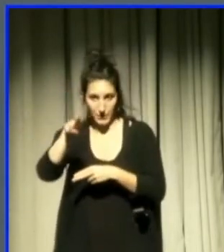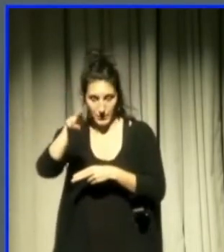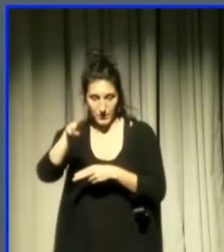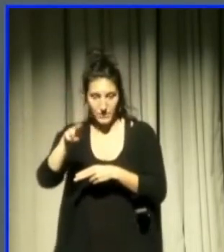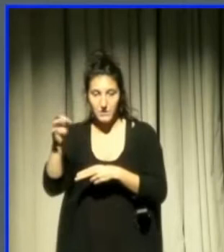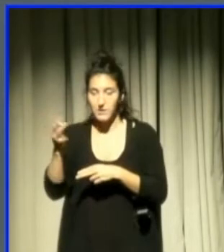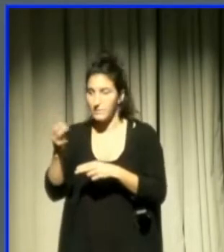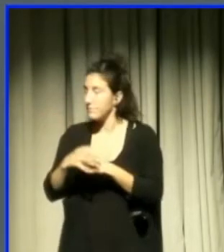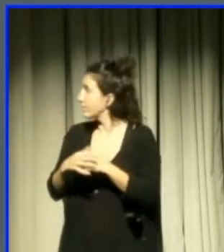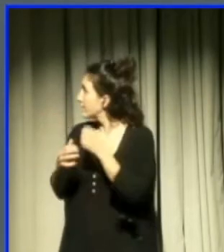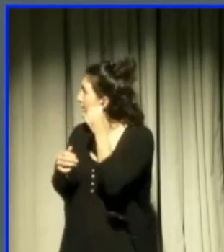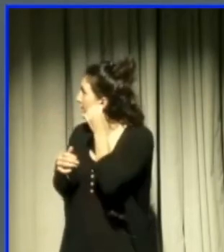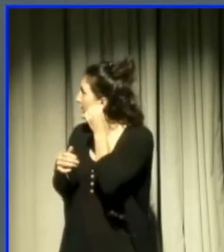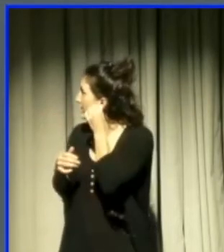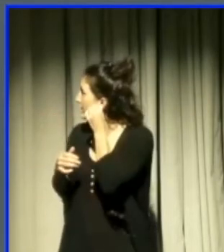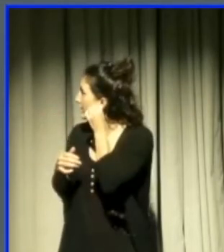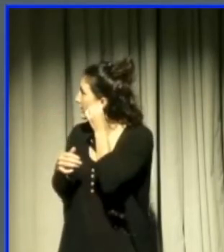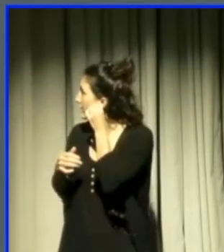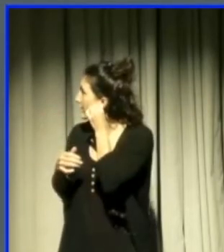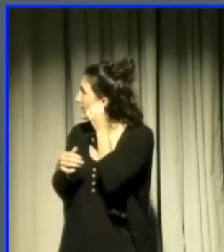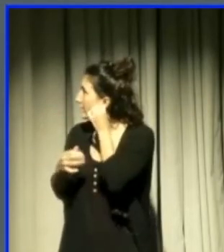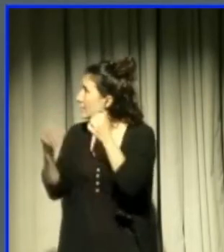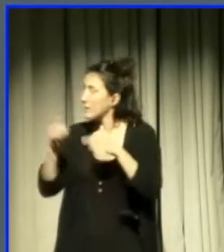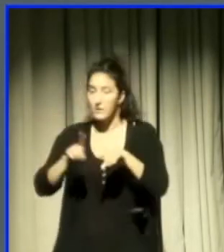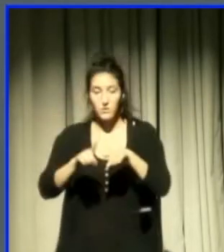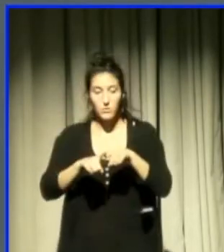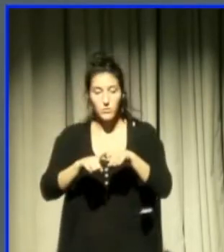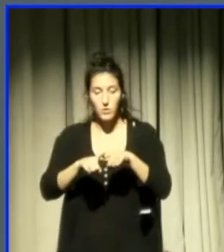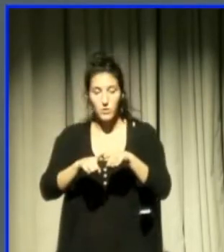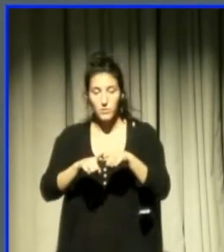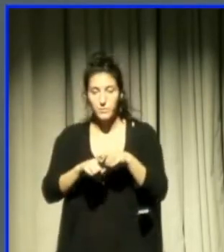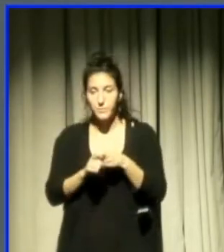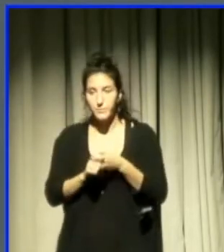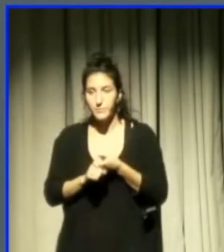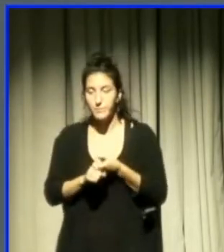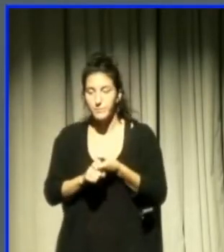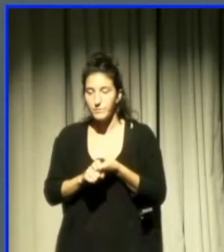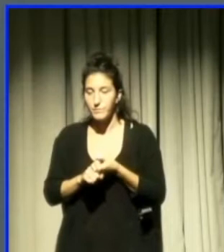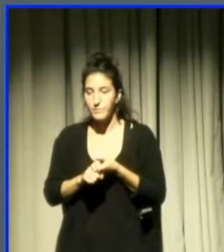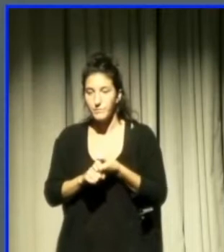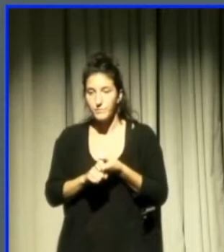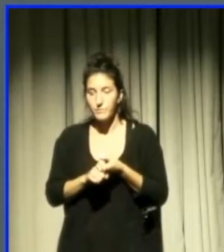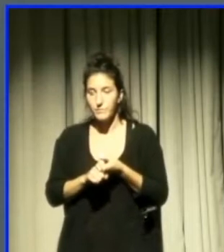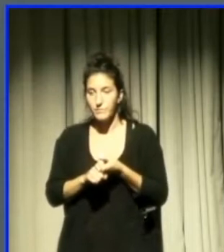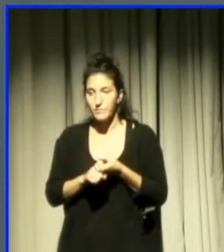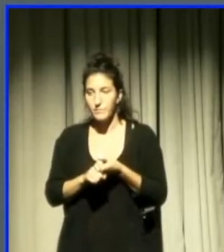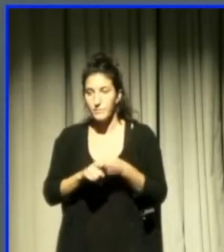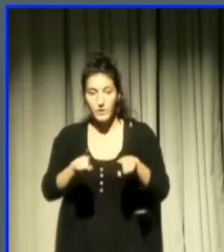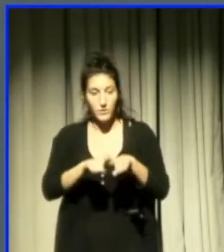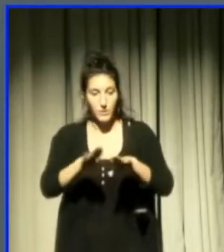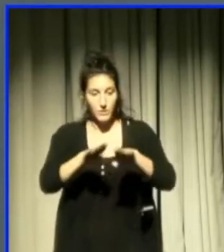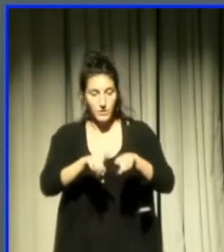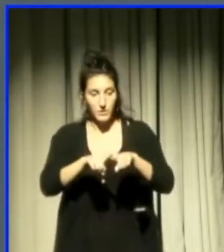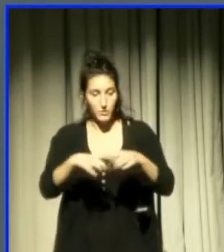the illustration of how we are basically all doing the same photographs on this kind of